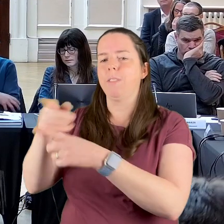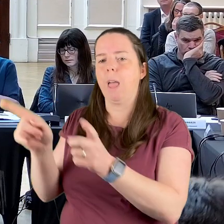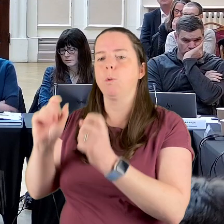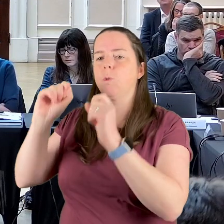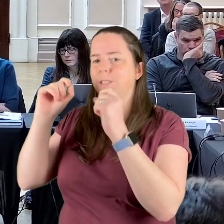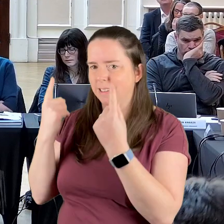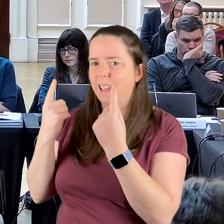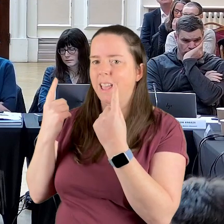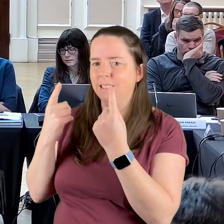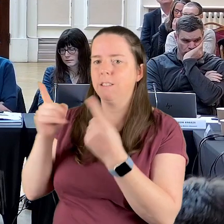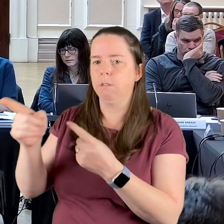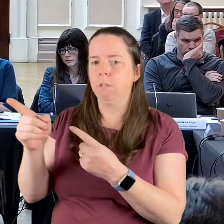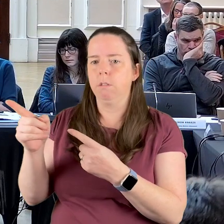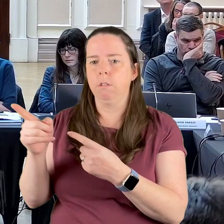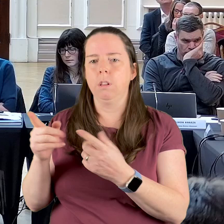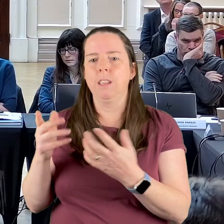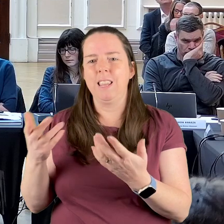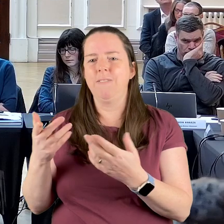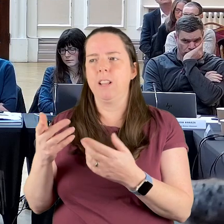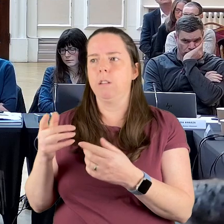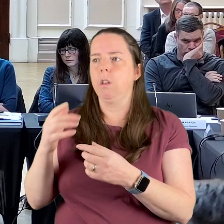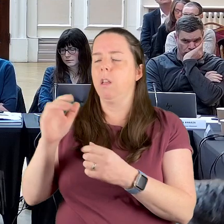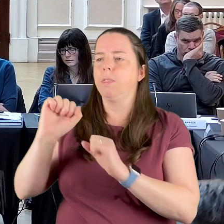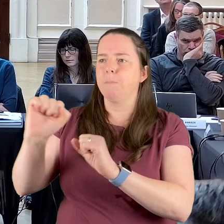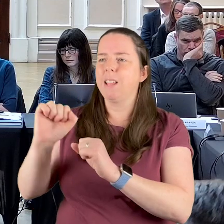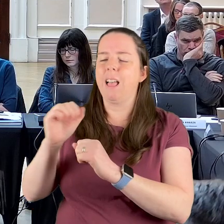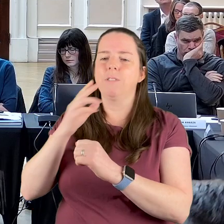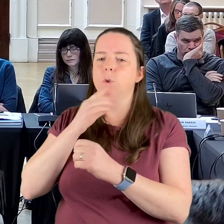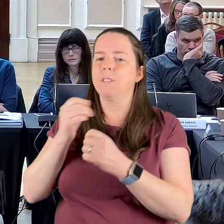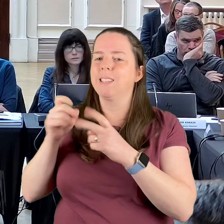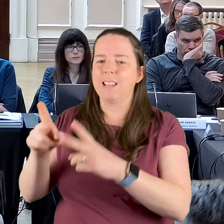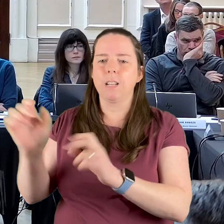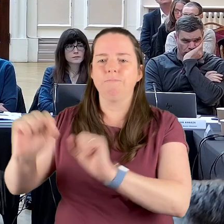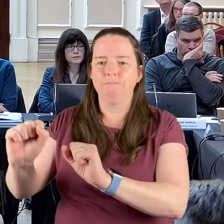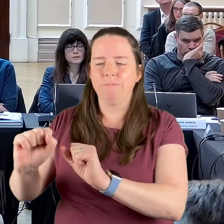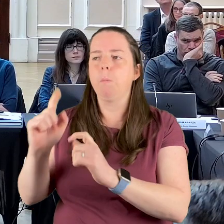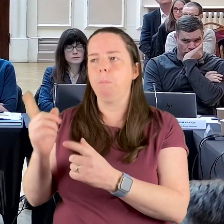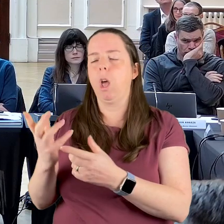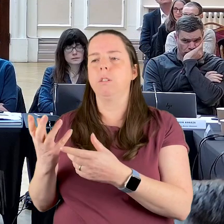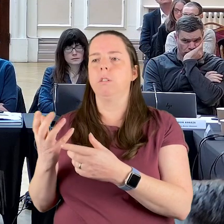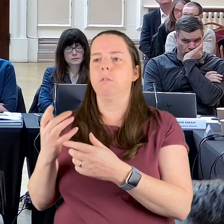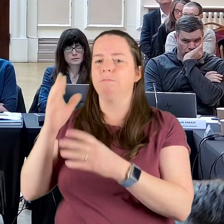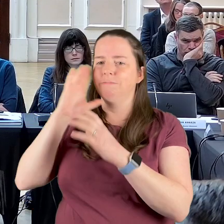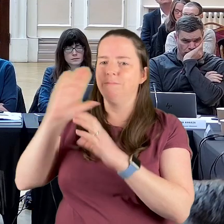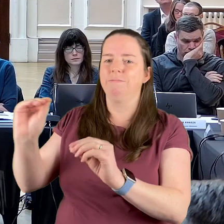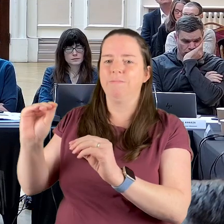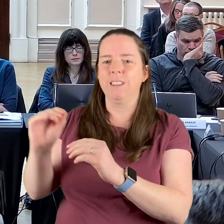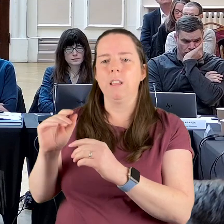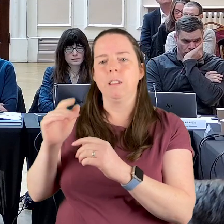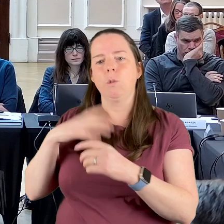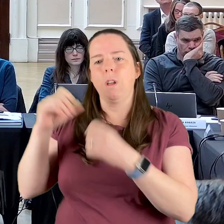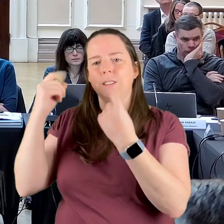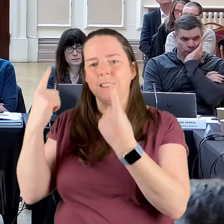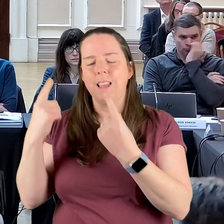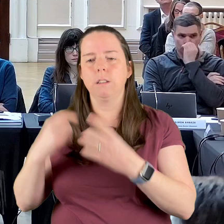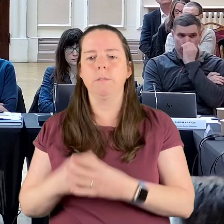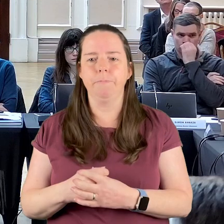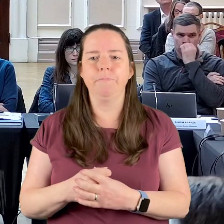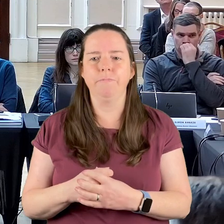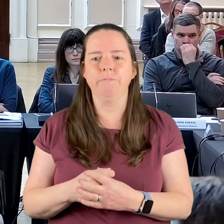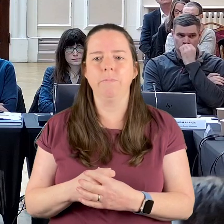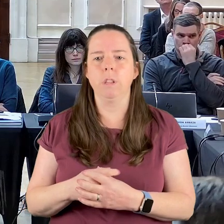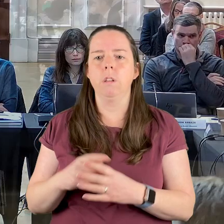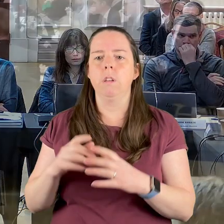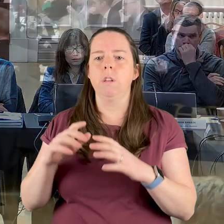with in a different way, I think it's important for primary care to understand that, even if they're not using that system themselves yet. Primary care is on the